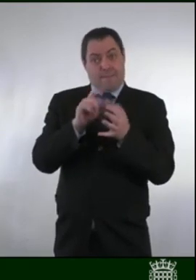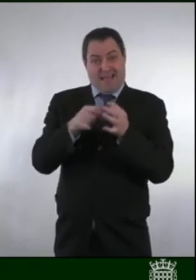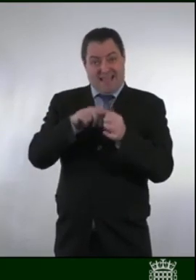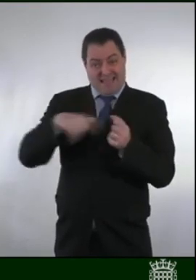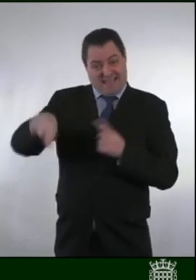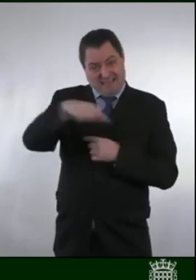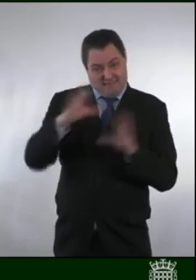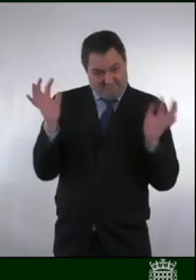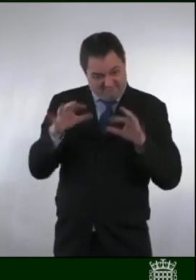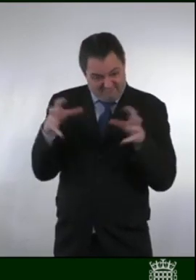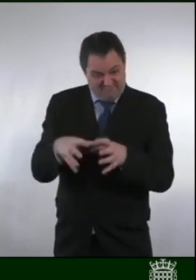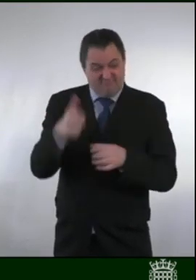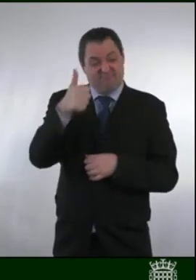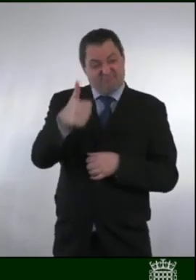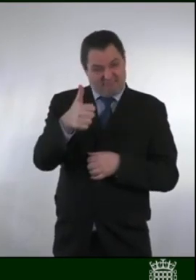world together to tackle